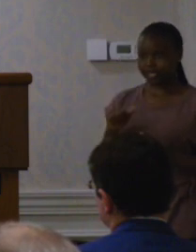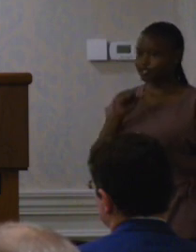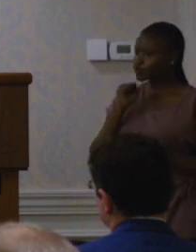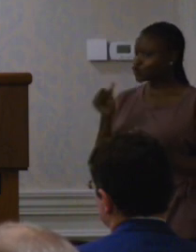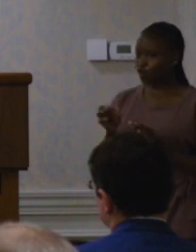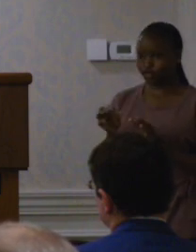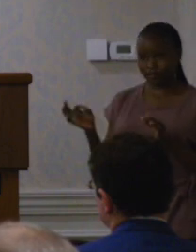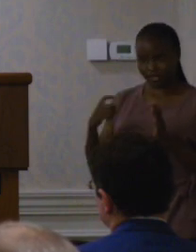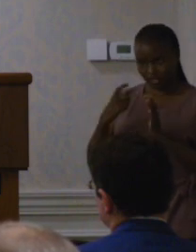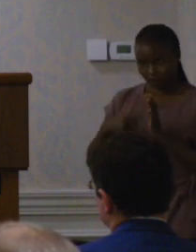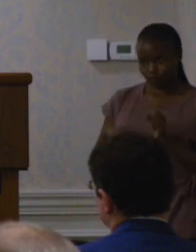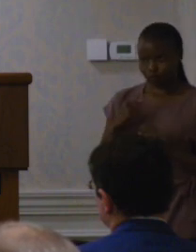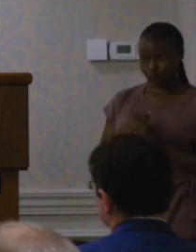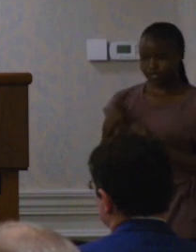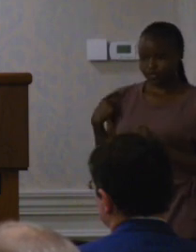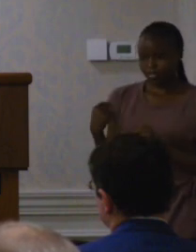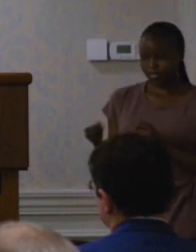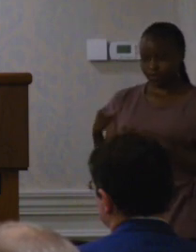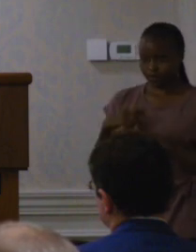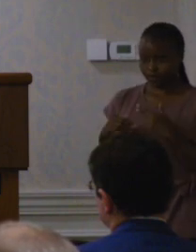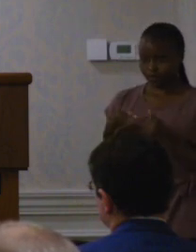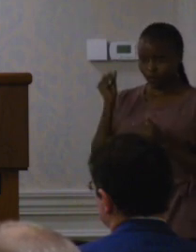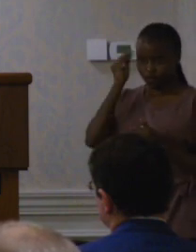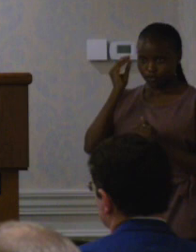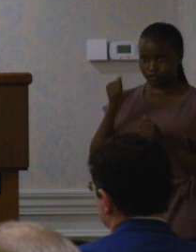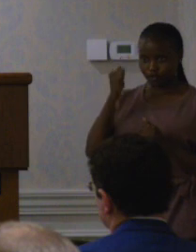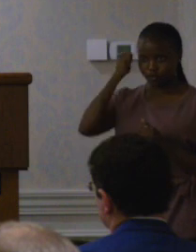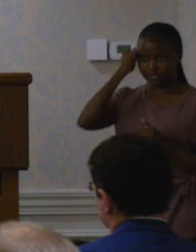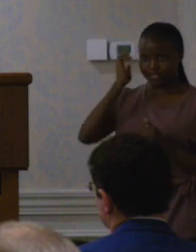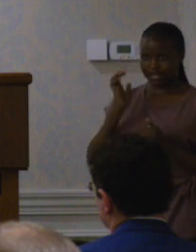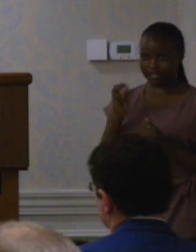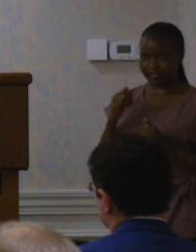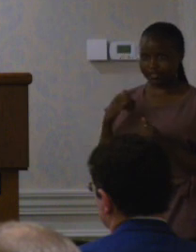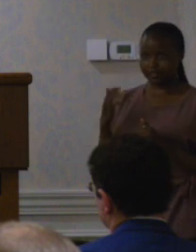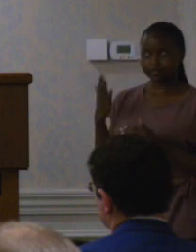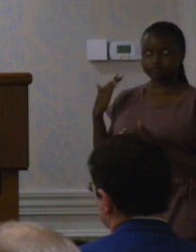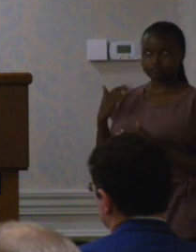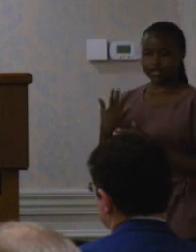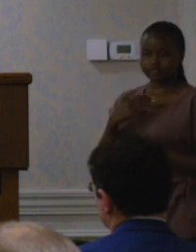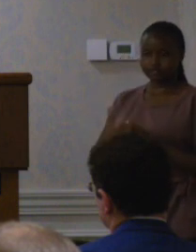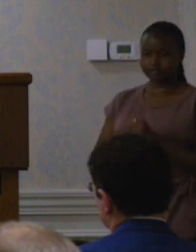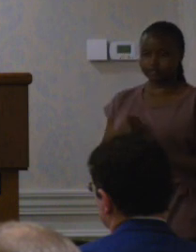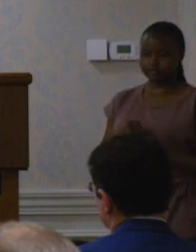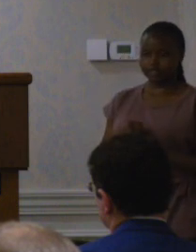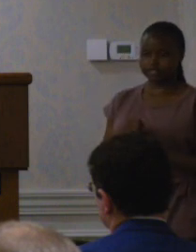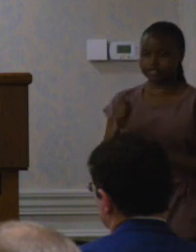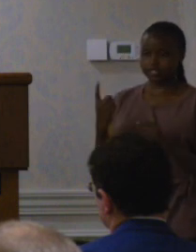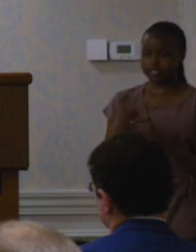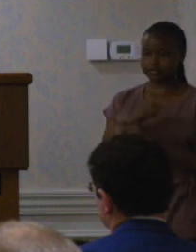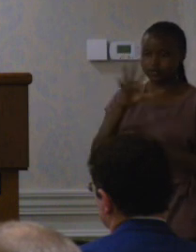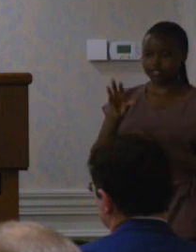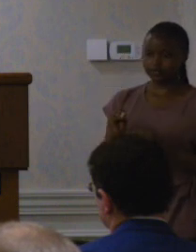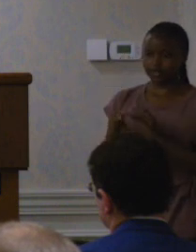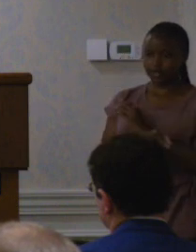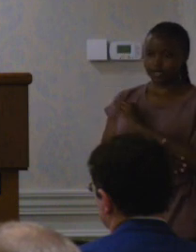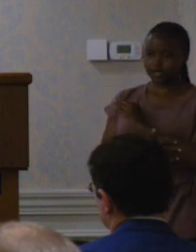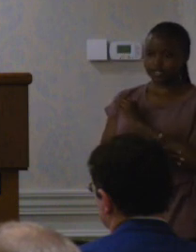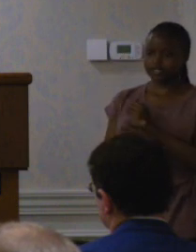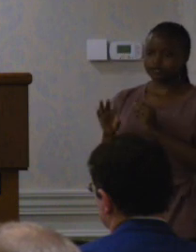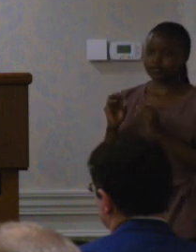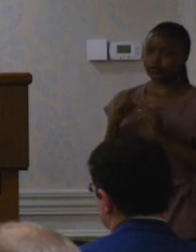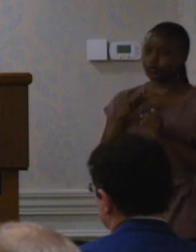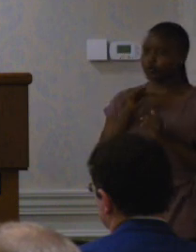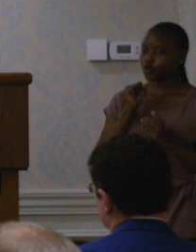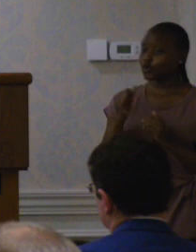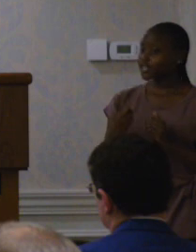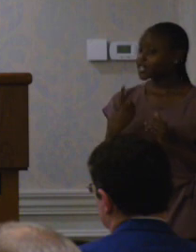costs. And so we did a recent review of education studies, recent studies in the last 5 years across African countries, and found that only 1